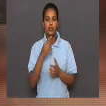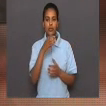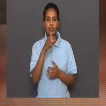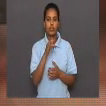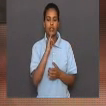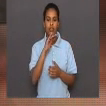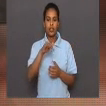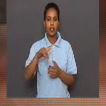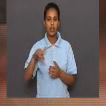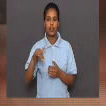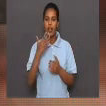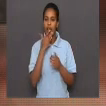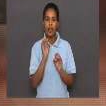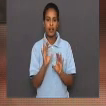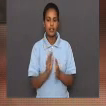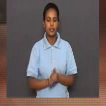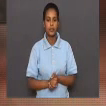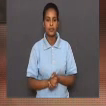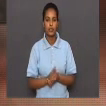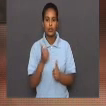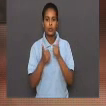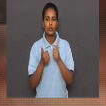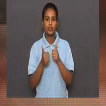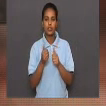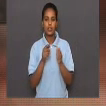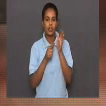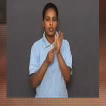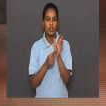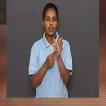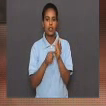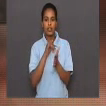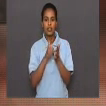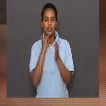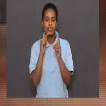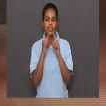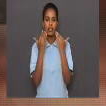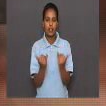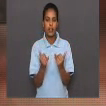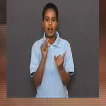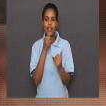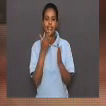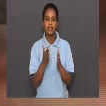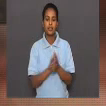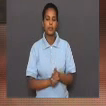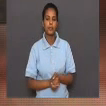solution remains colorless, which indicates that it is still acidic.